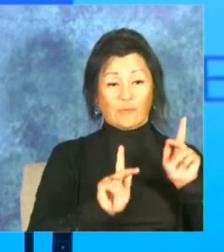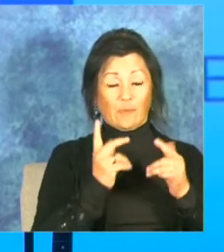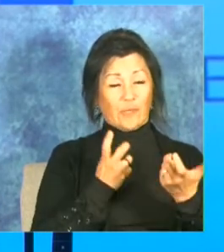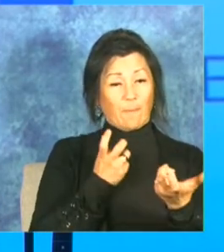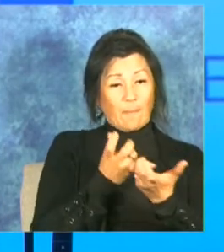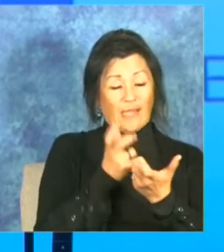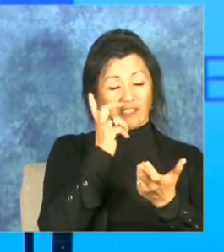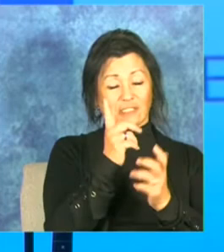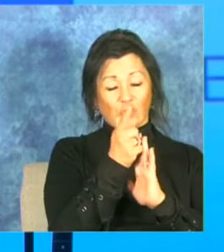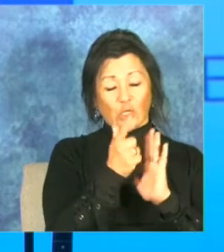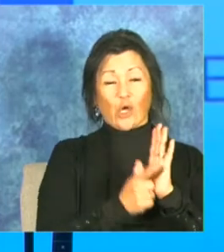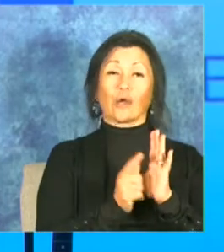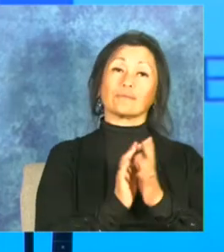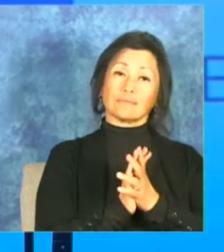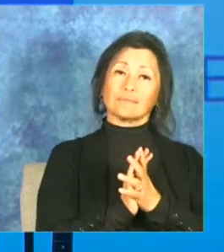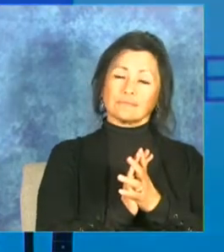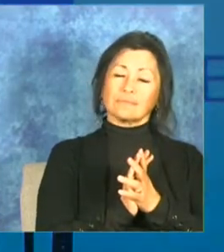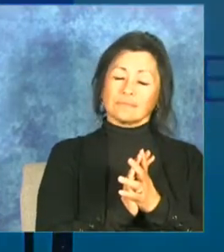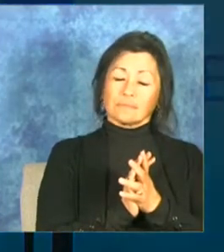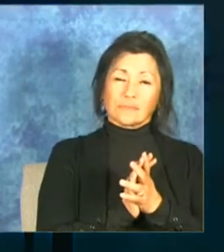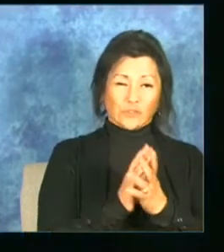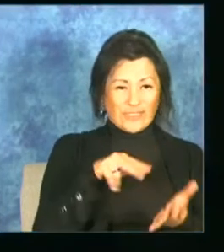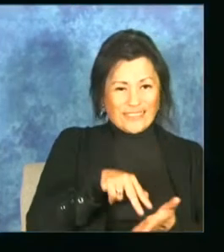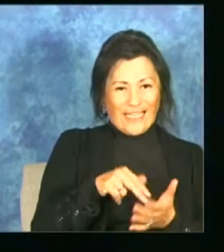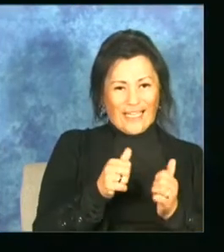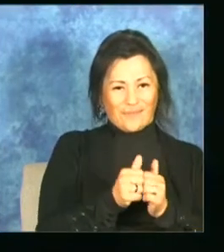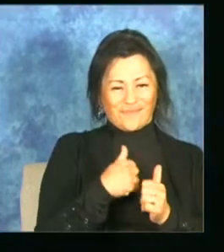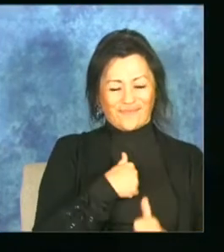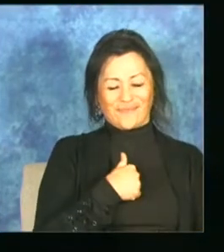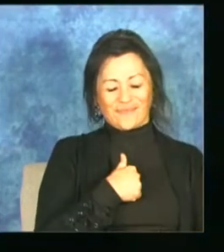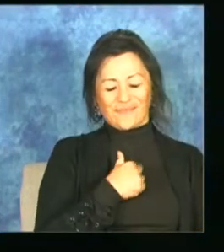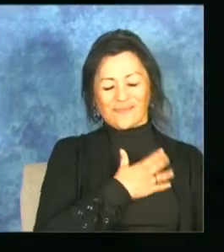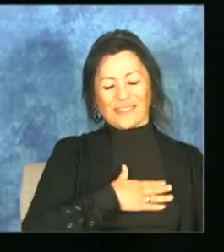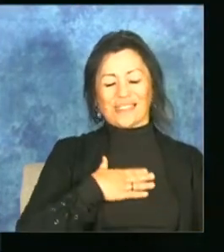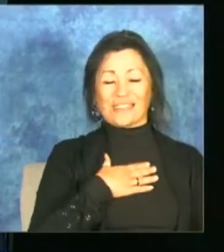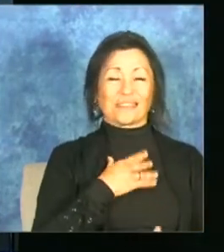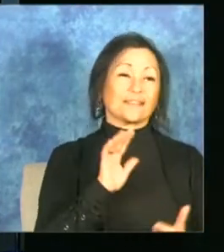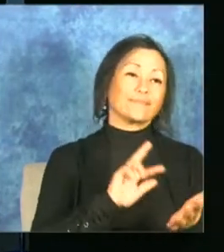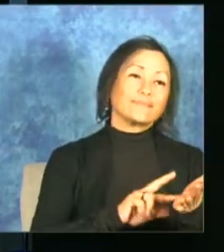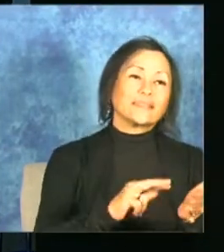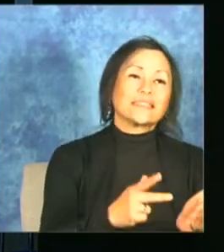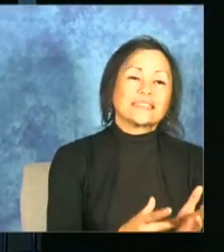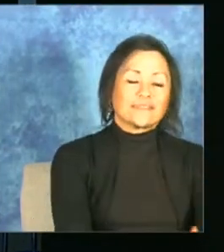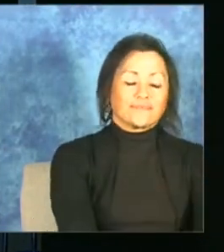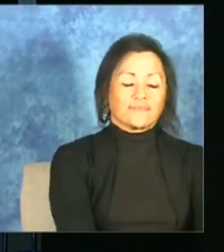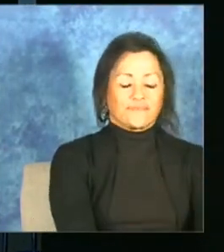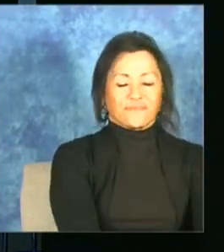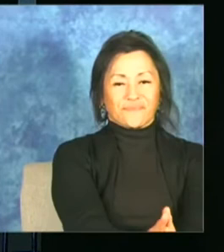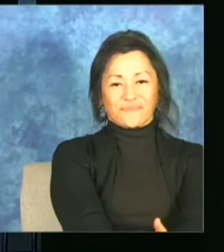law. That's a little much. Stand with me, would you? But all he's saying is